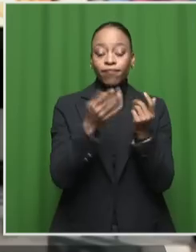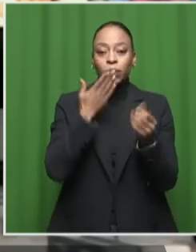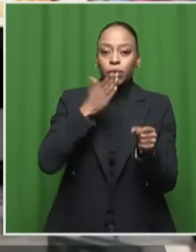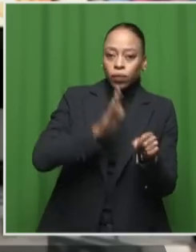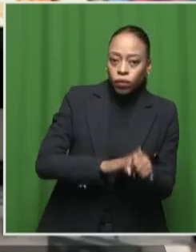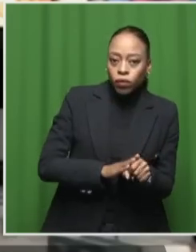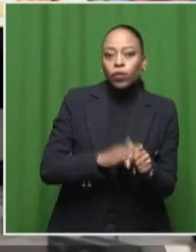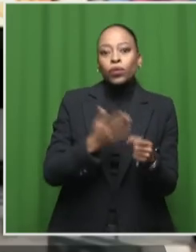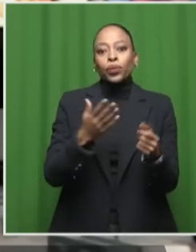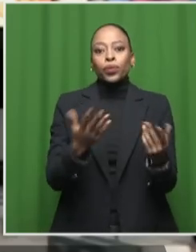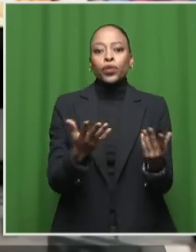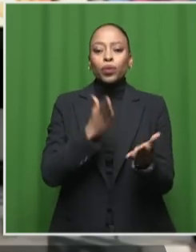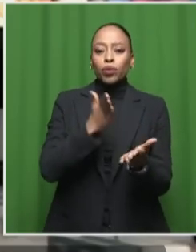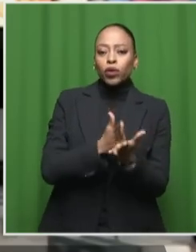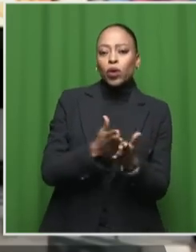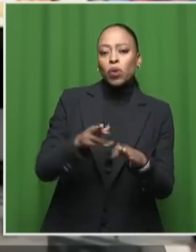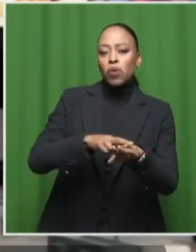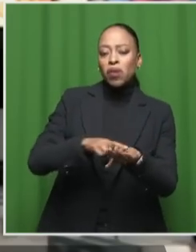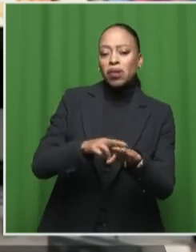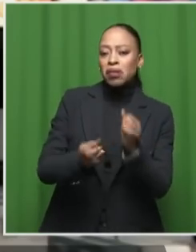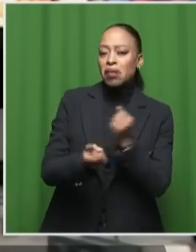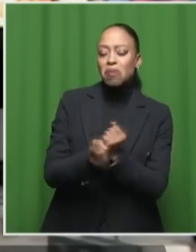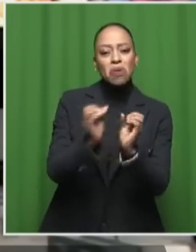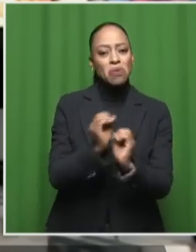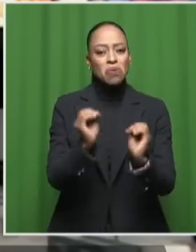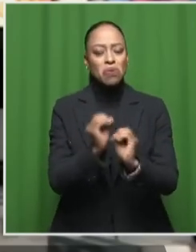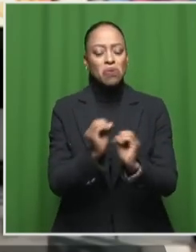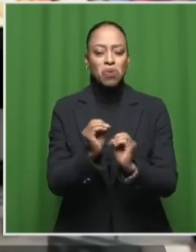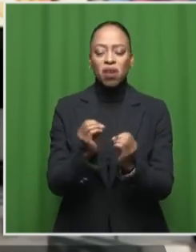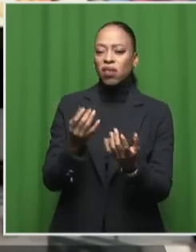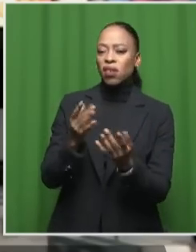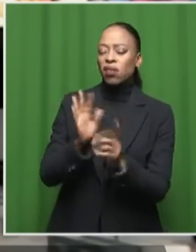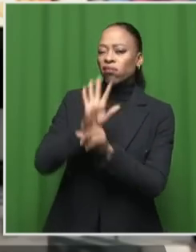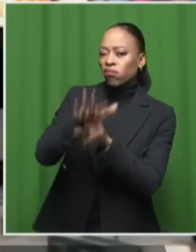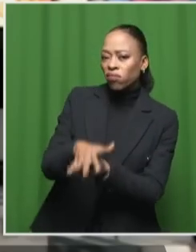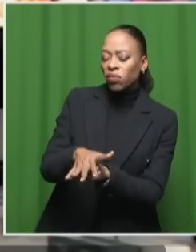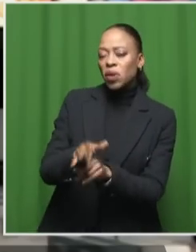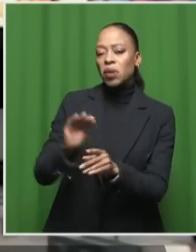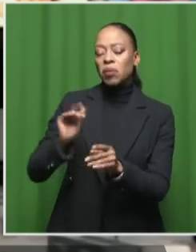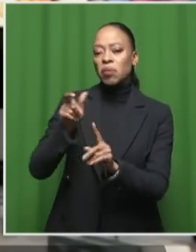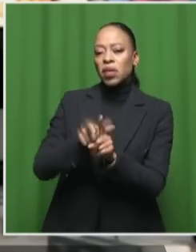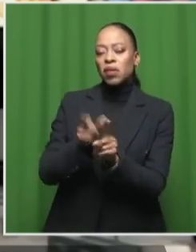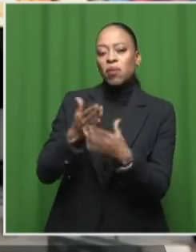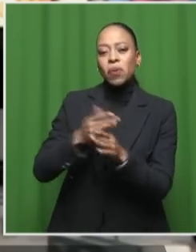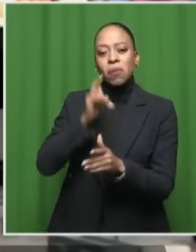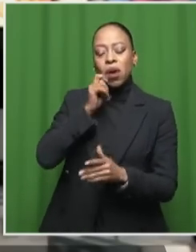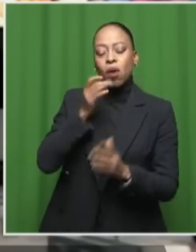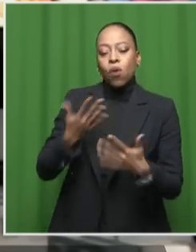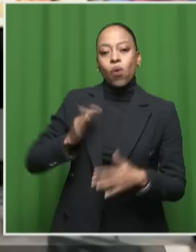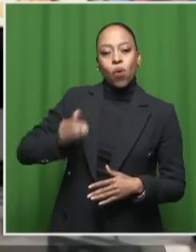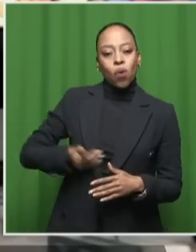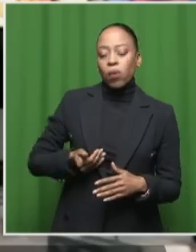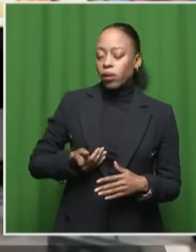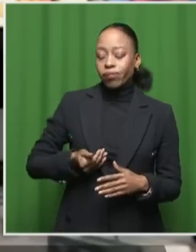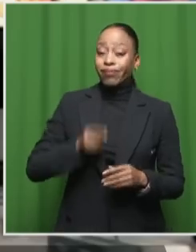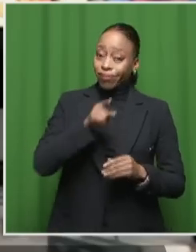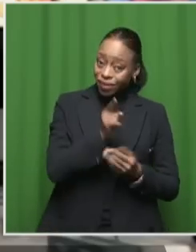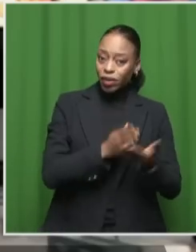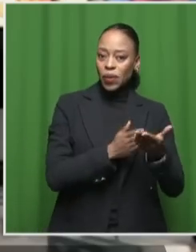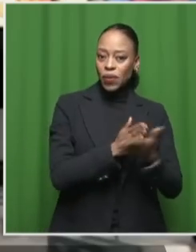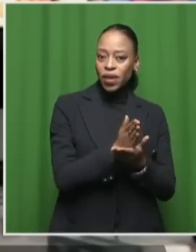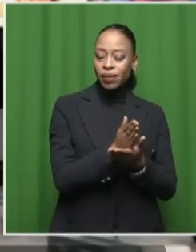for instance, non-racialism and non-sexism, and I think of the Bill of Rights. These are guaranteed, and to change